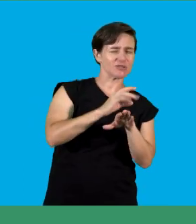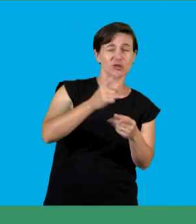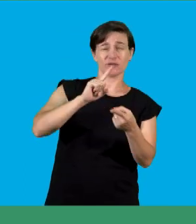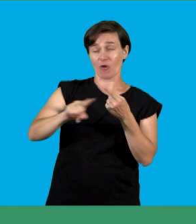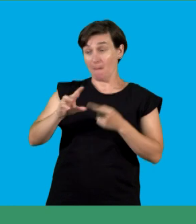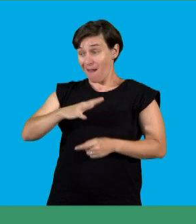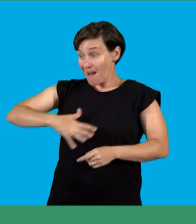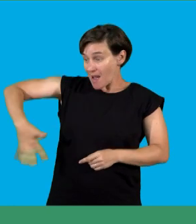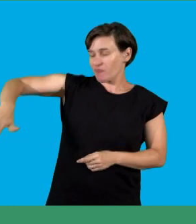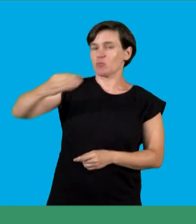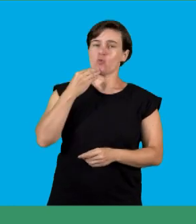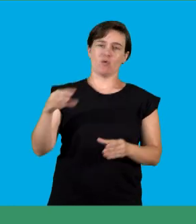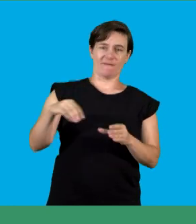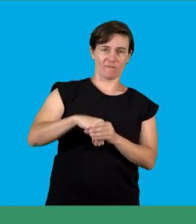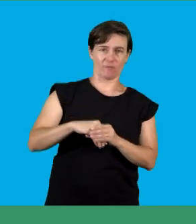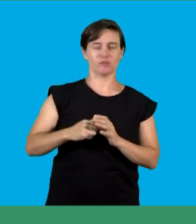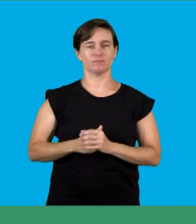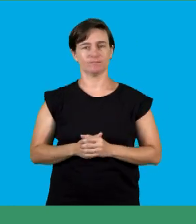of everyone involved.